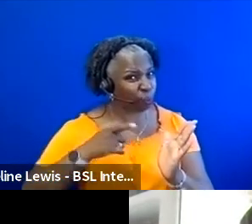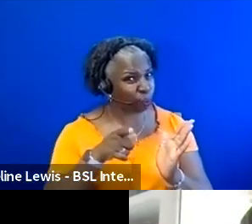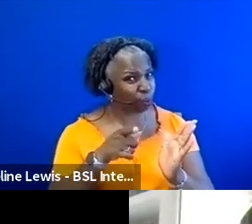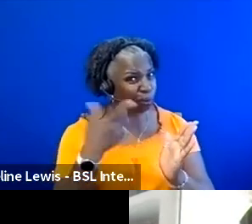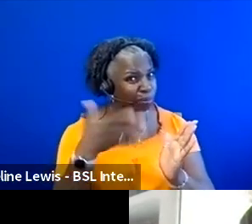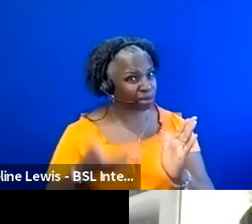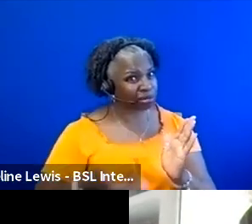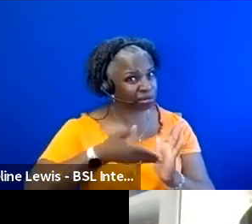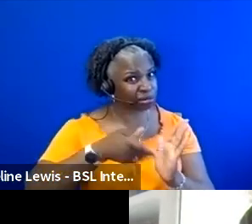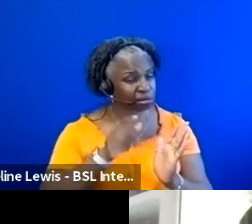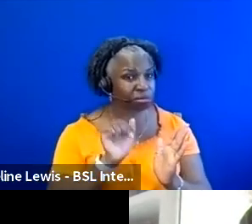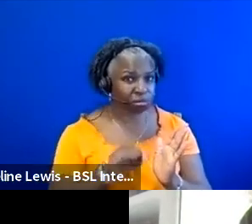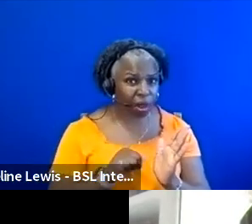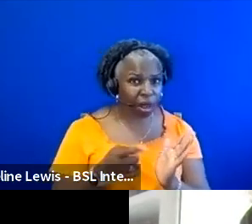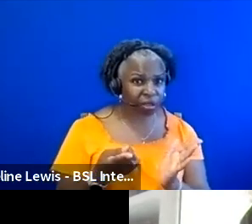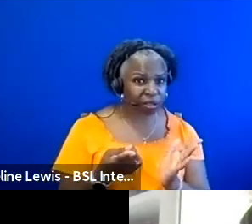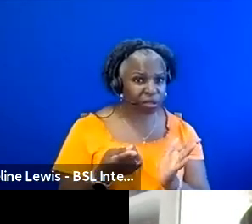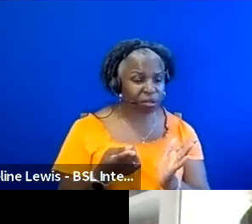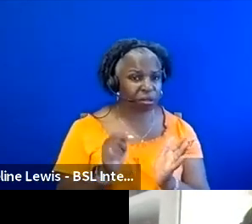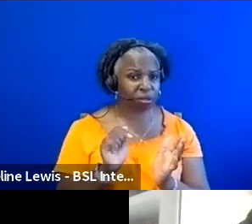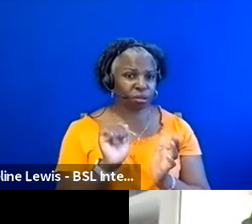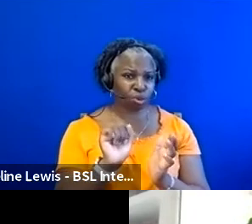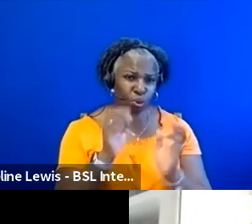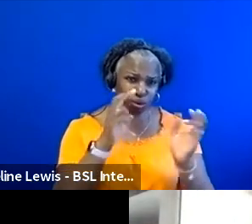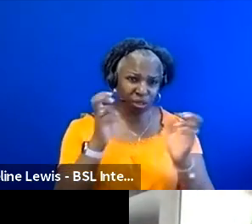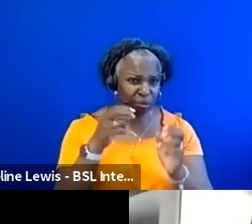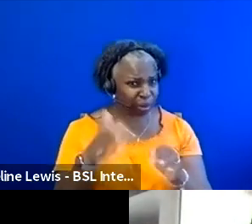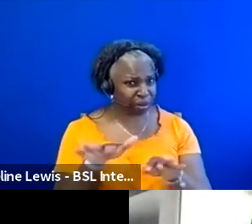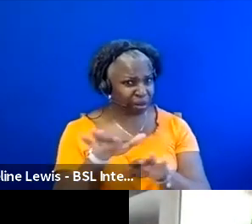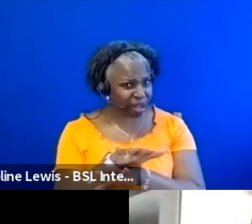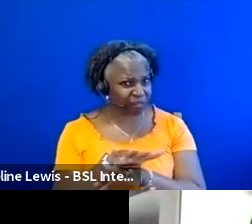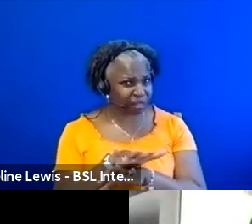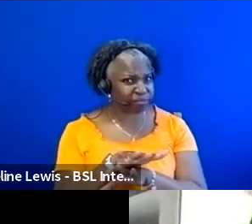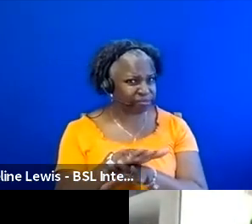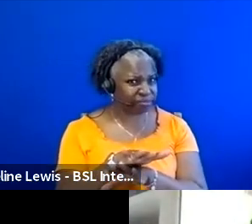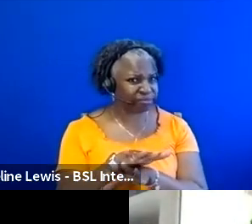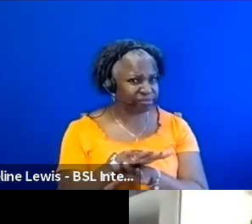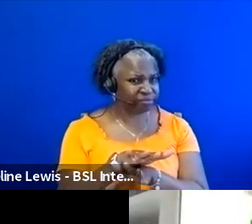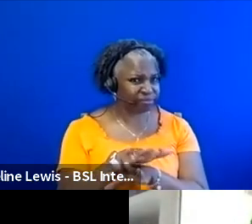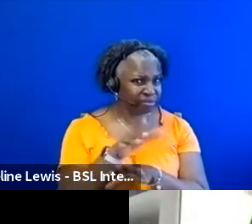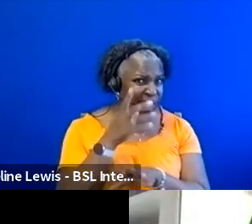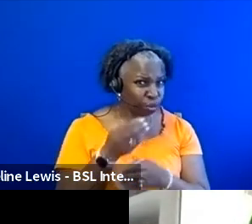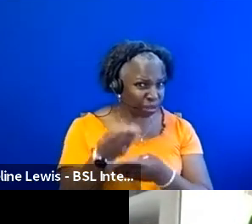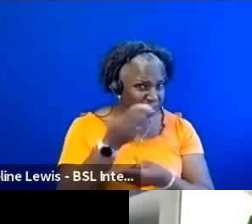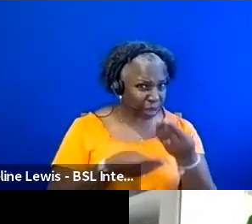sense that some of the subject matters that you've covered hit very close to home. So I was wondering if you could tell us a bit about